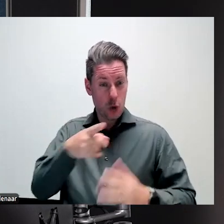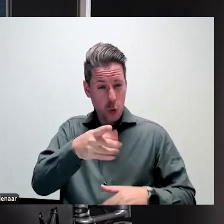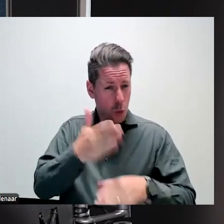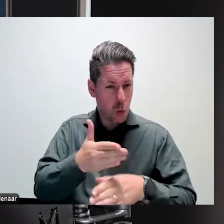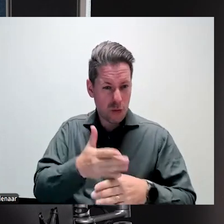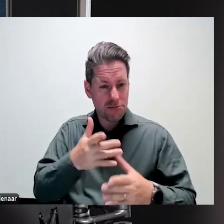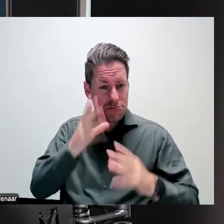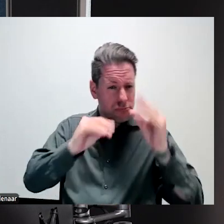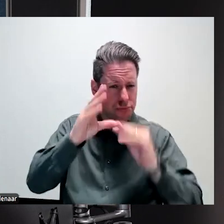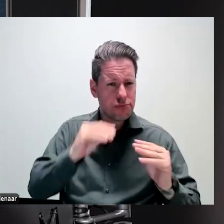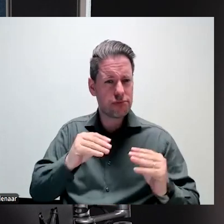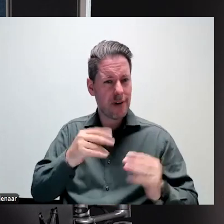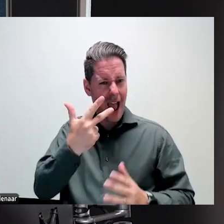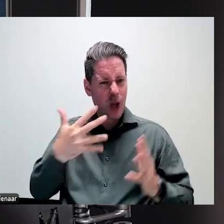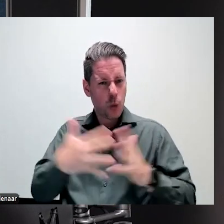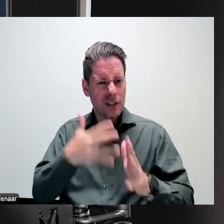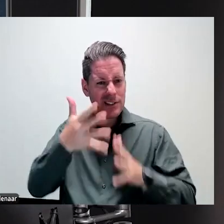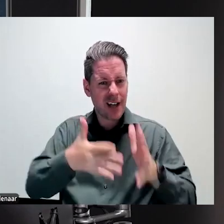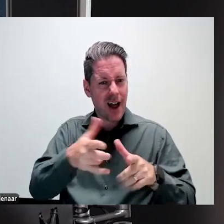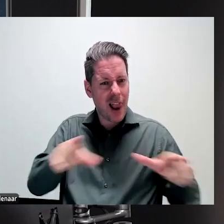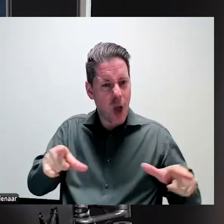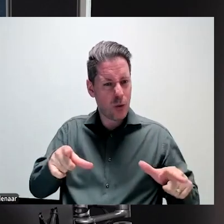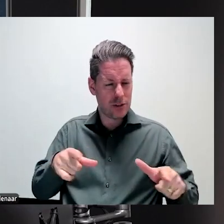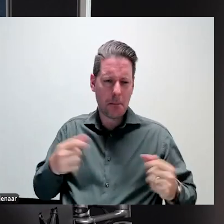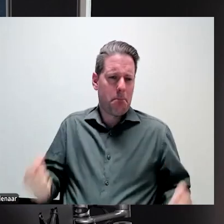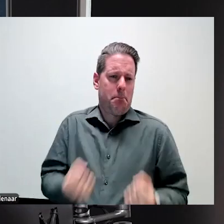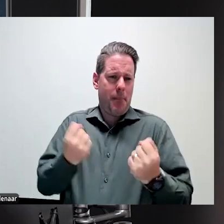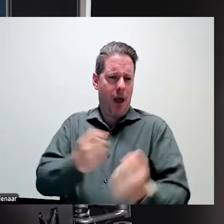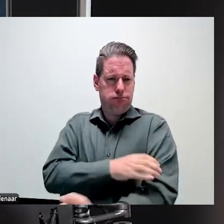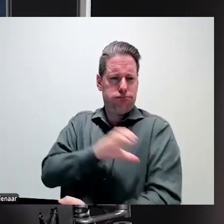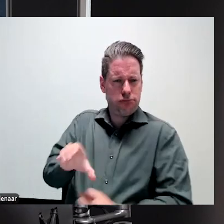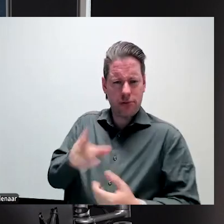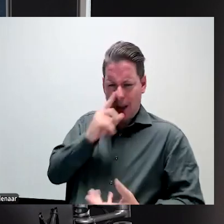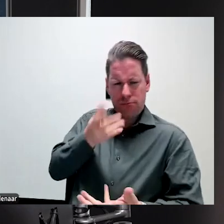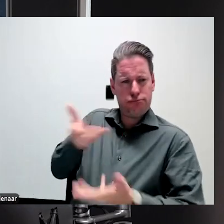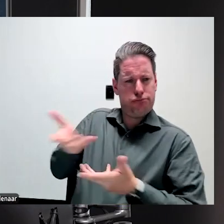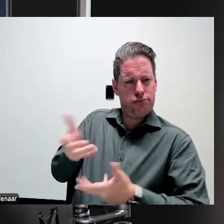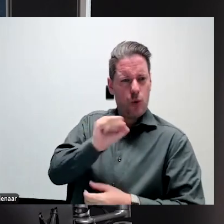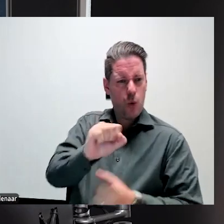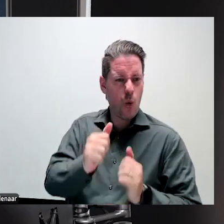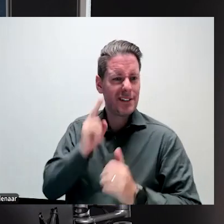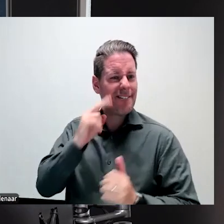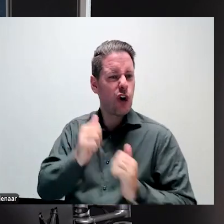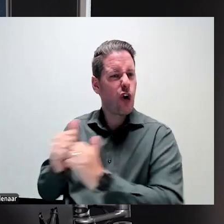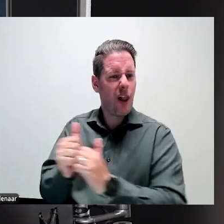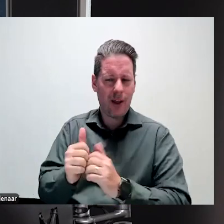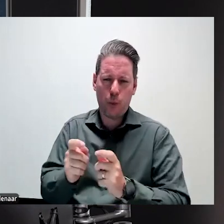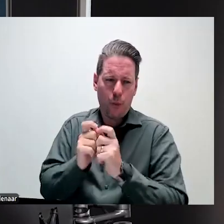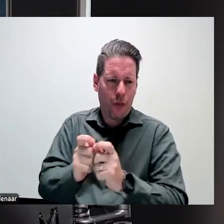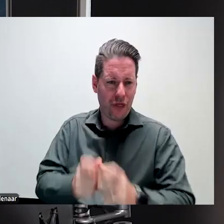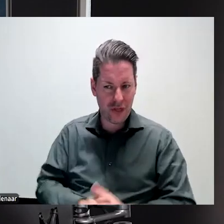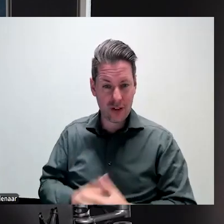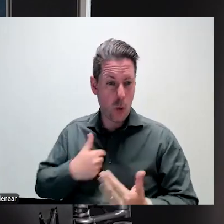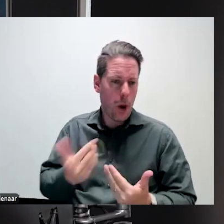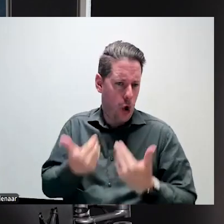terms of engaging your colleague and including your colleague into the workforce. And so we are offering those opportunities as a service